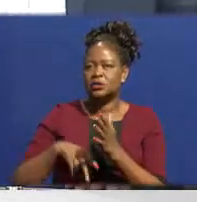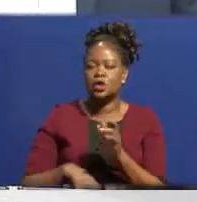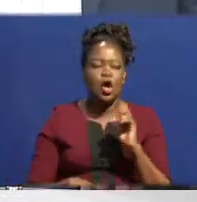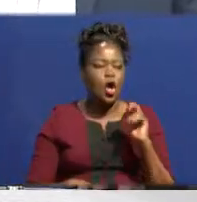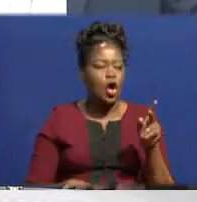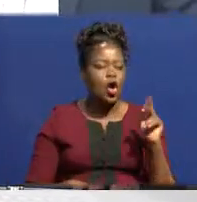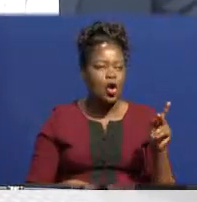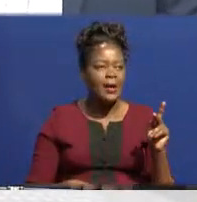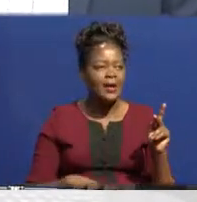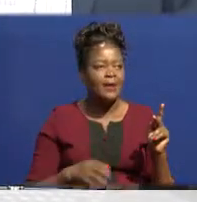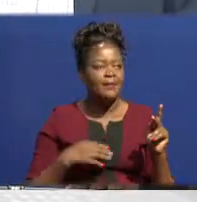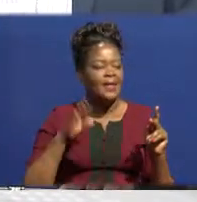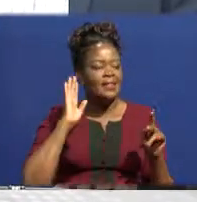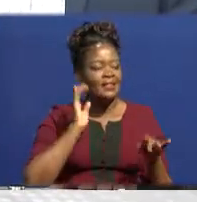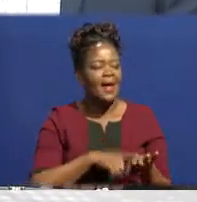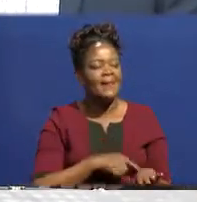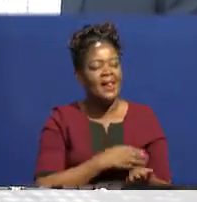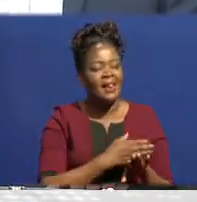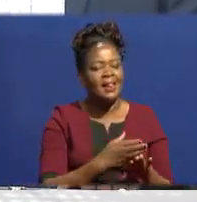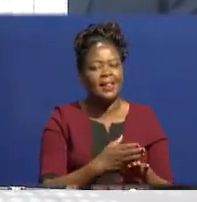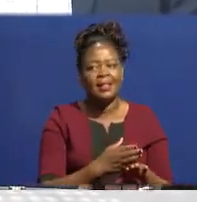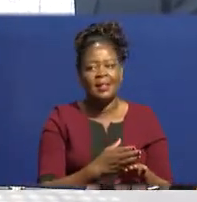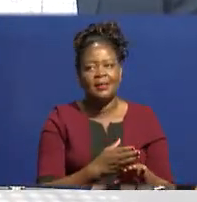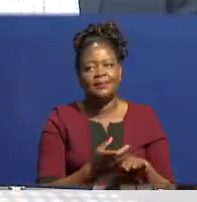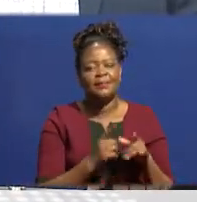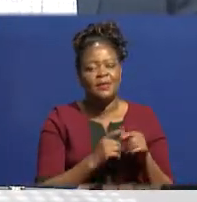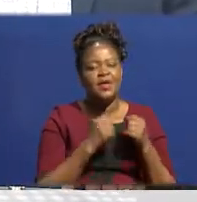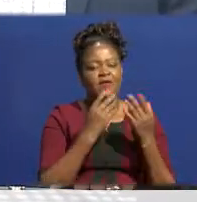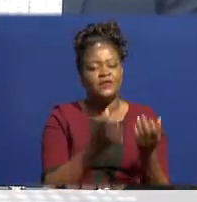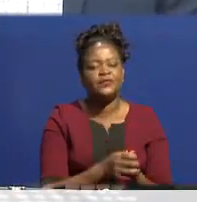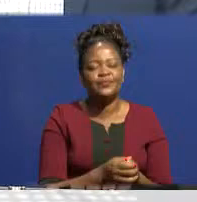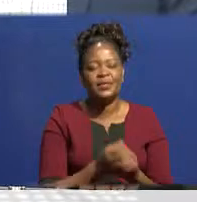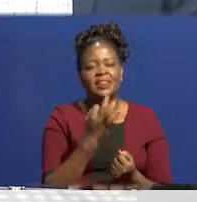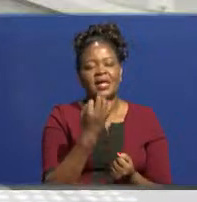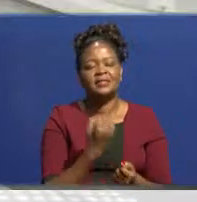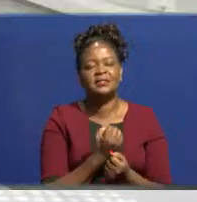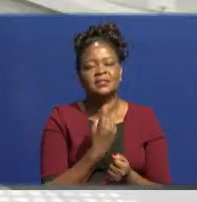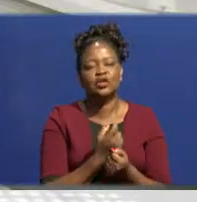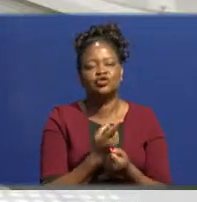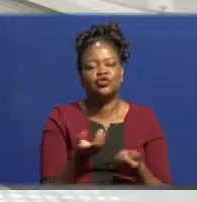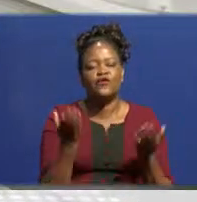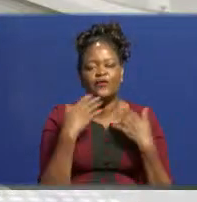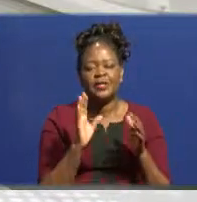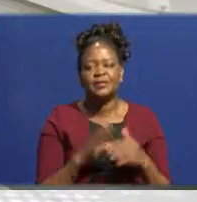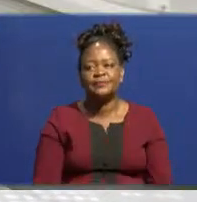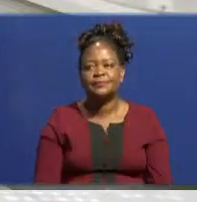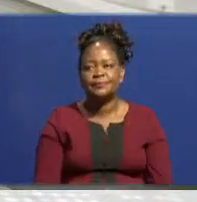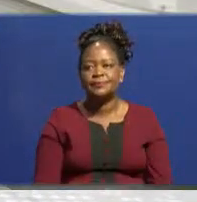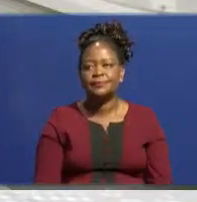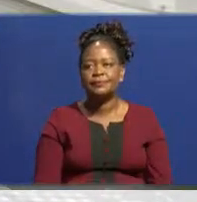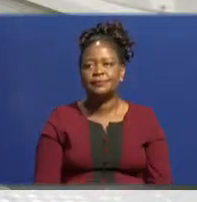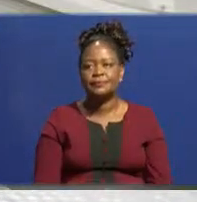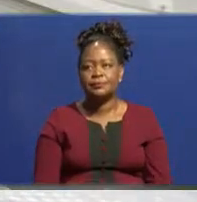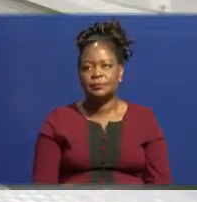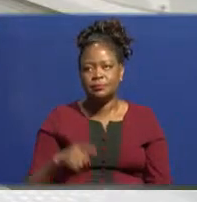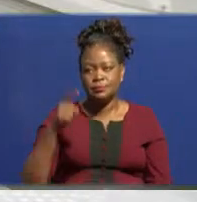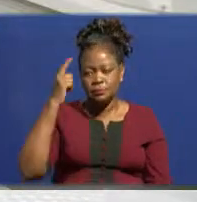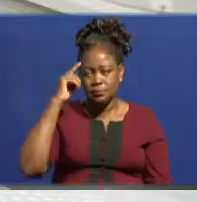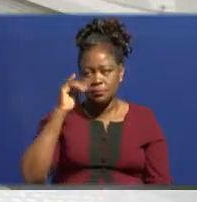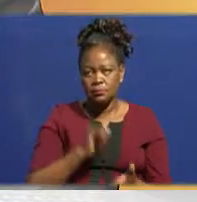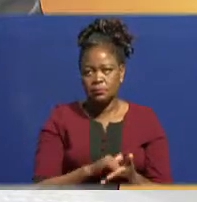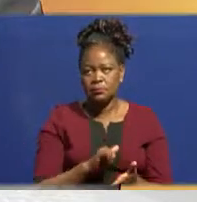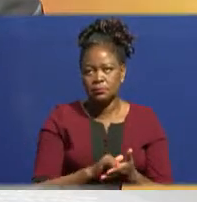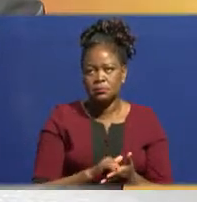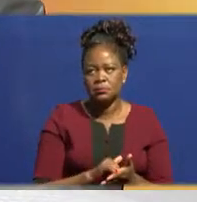my director informs you that our time is up. Mheshimiwa, let me give you 30 seconds to wrap it up. I think